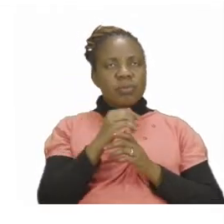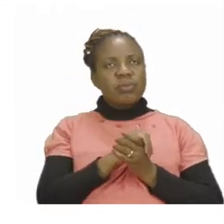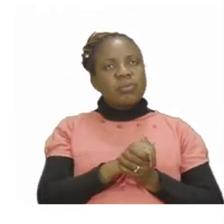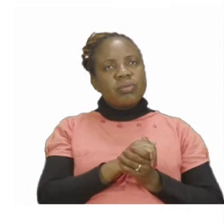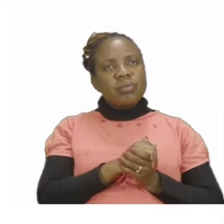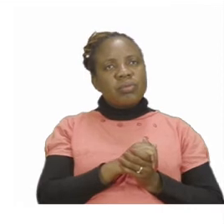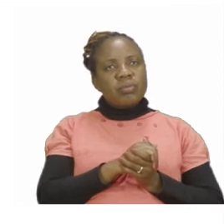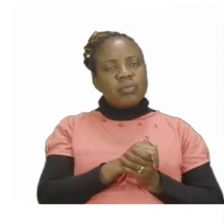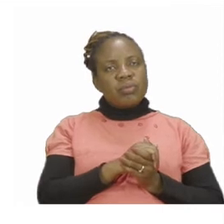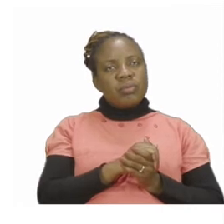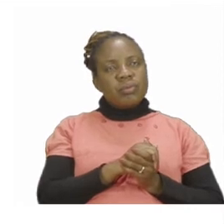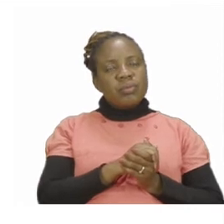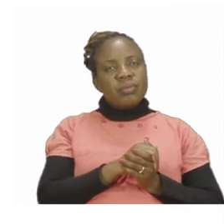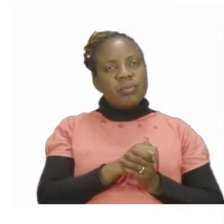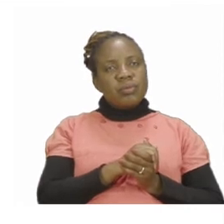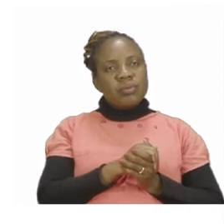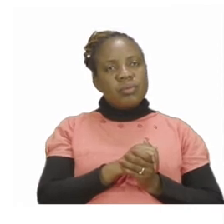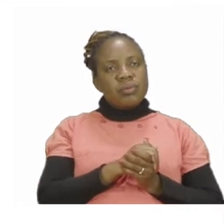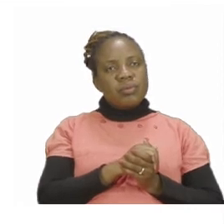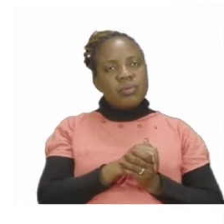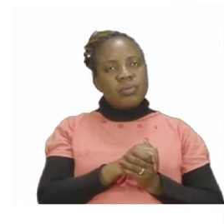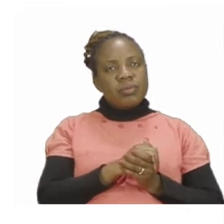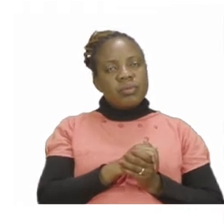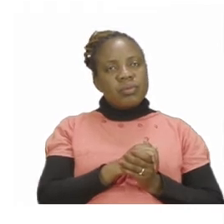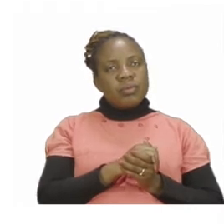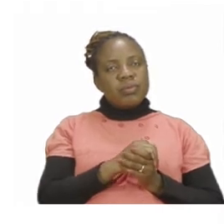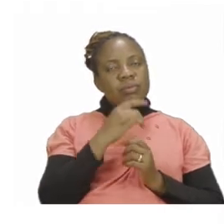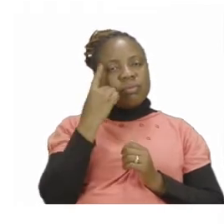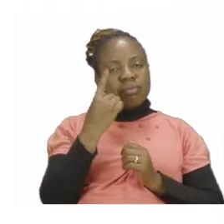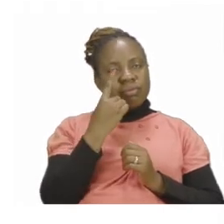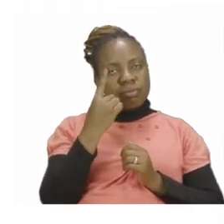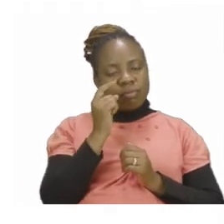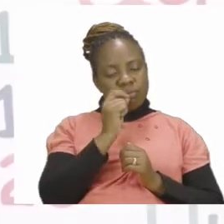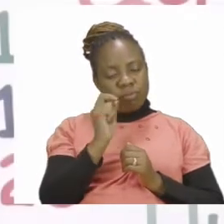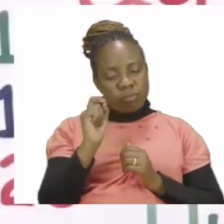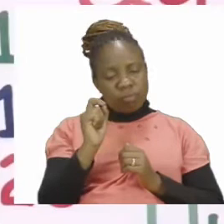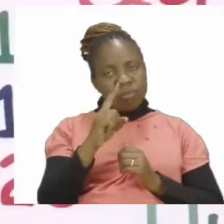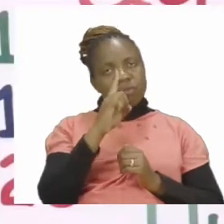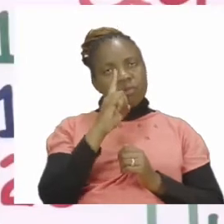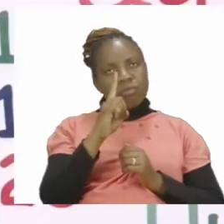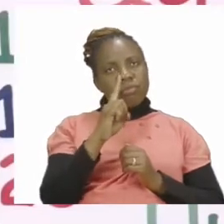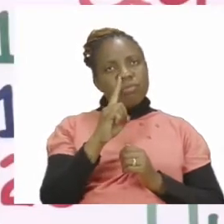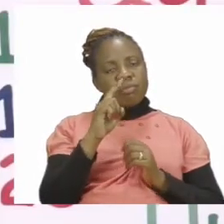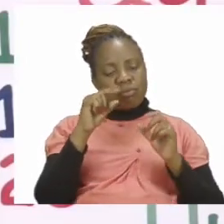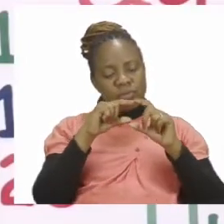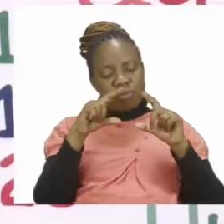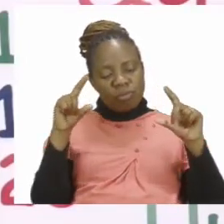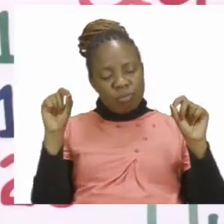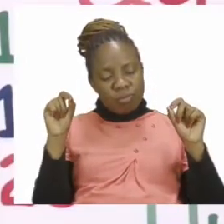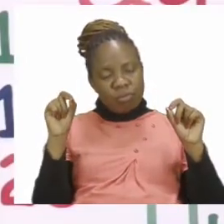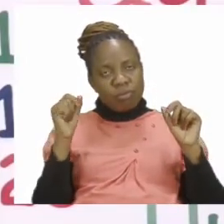comparing numbers. I wrote one block on the board for you, so I want us to have a look and see